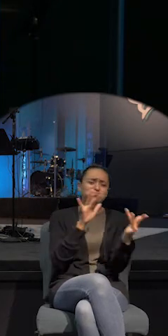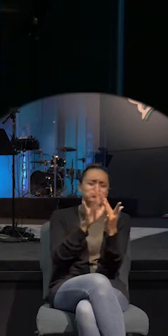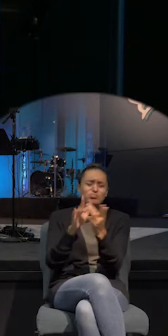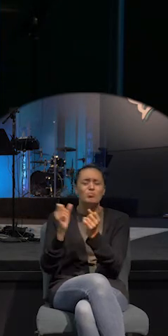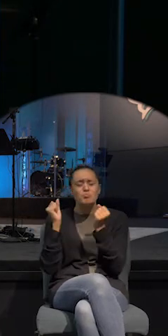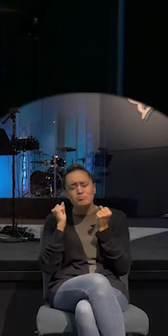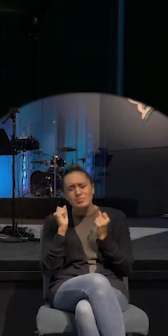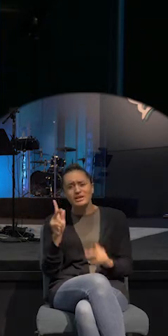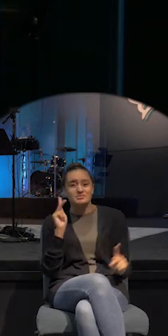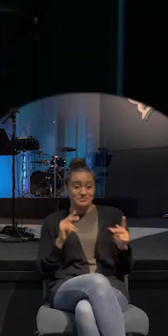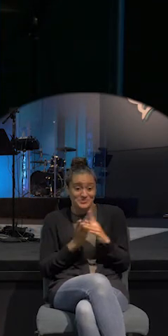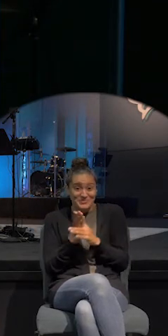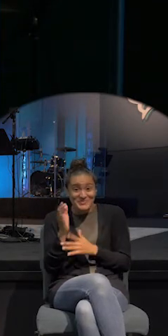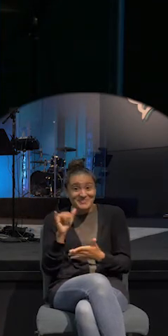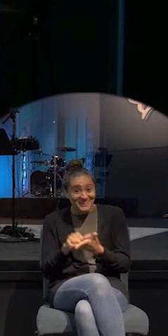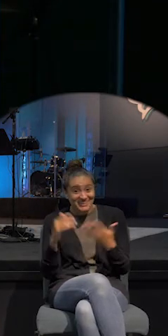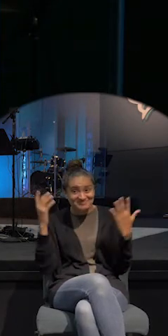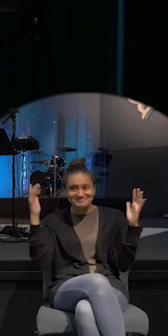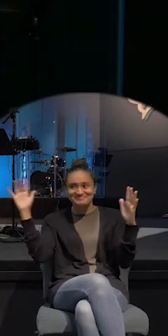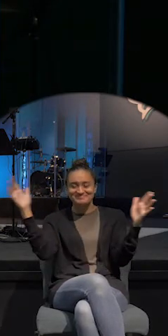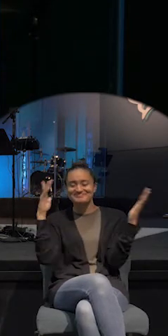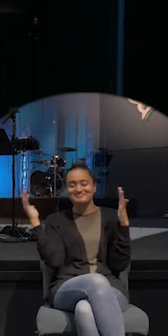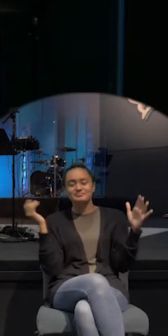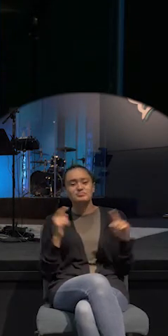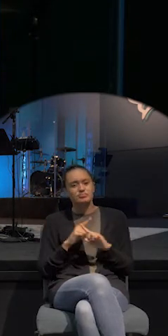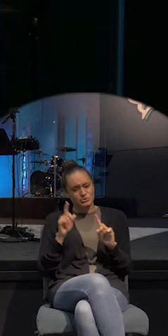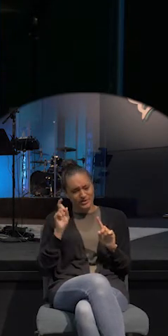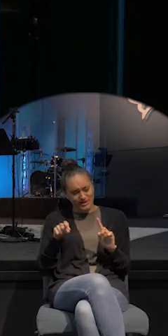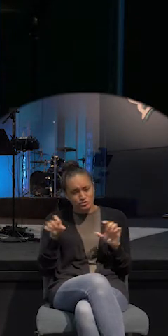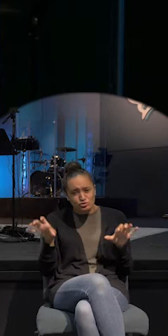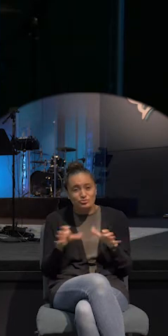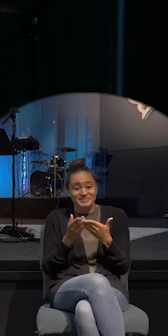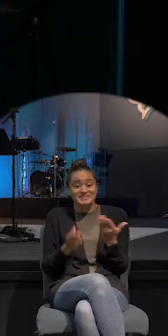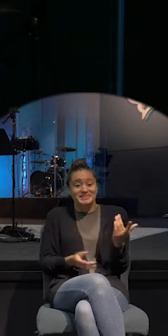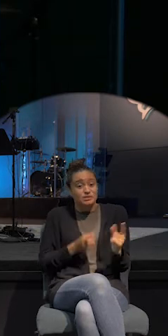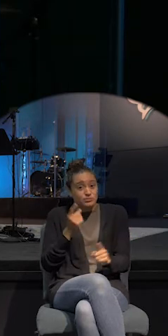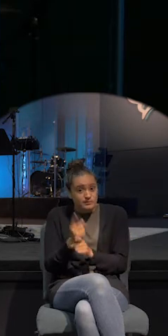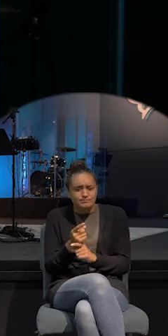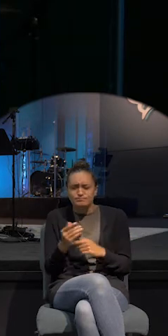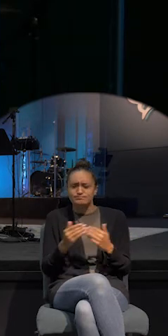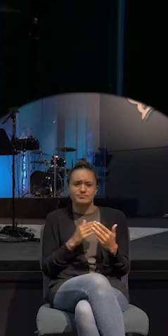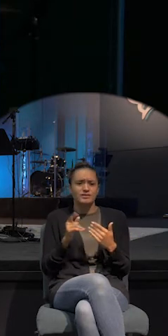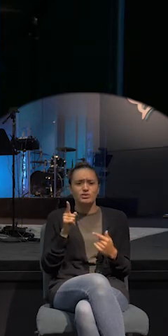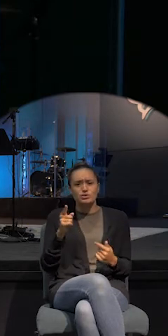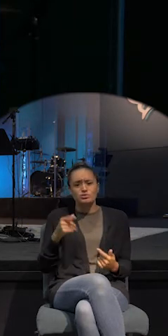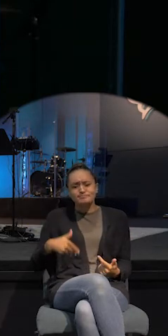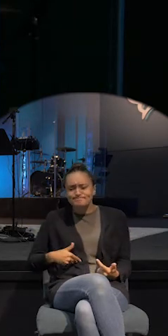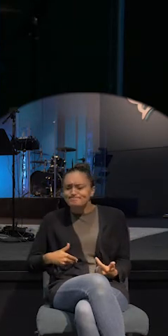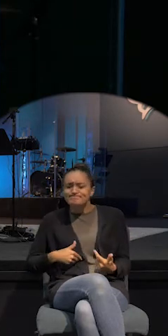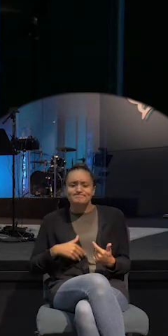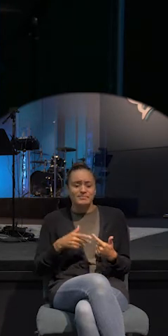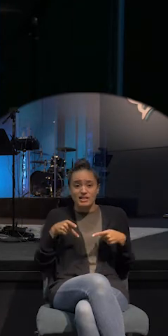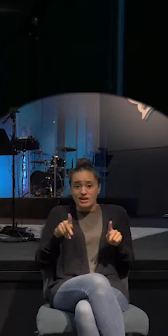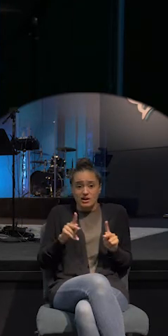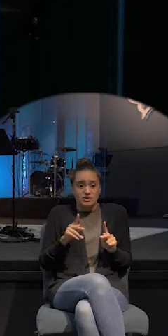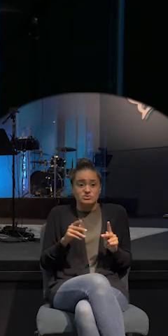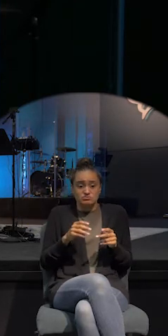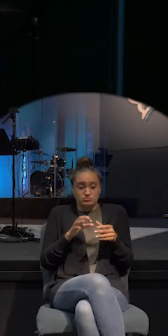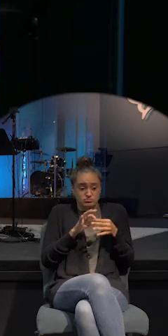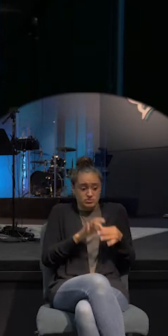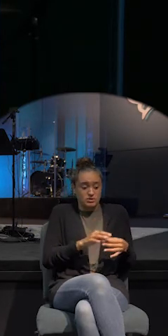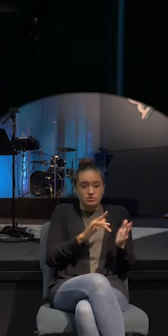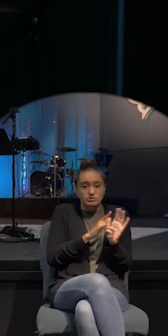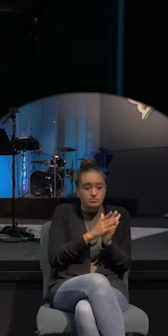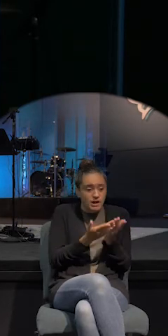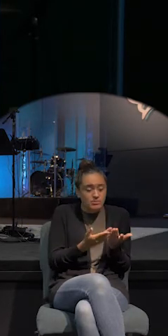it. But you have to do what is right, whatever your conscience permits within the confines of what Scripture and the